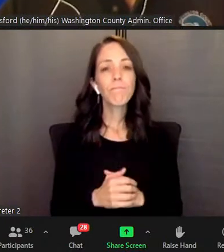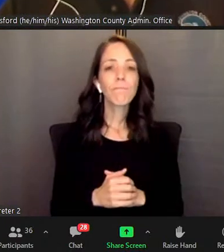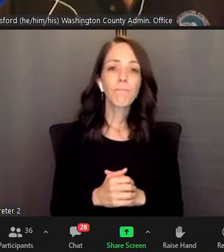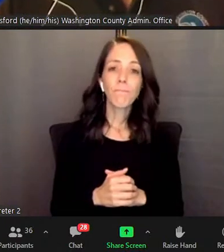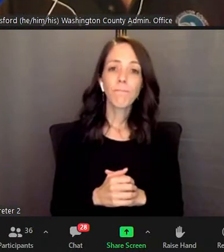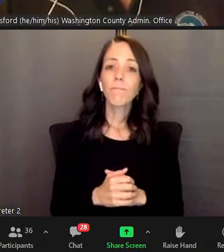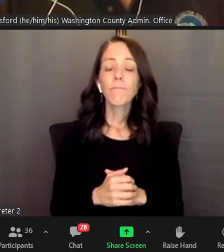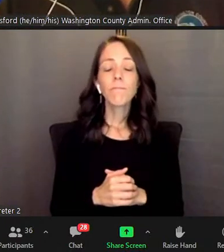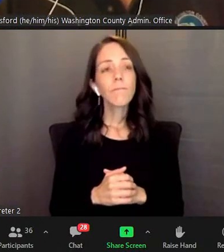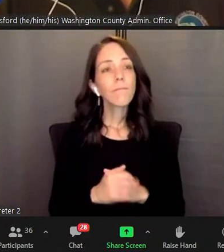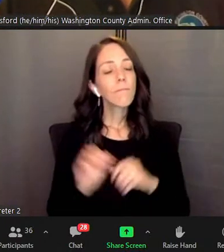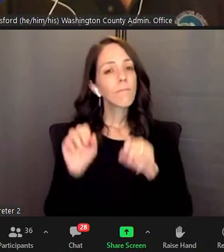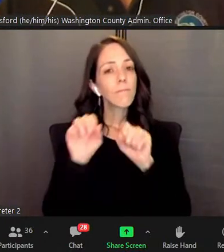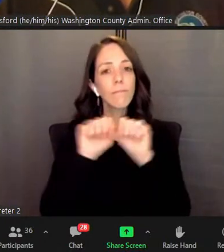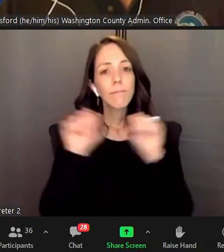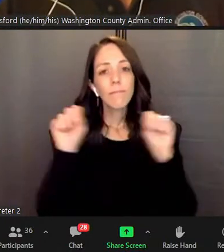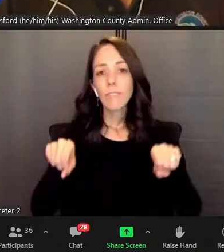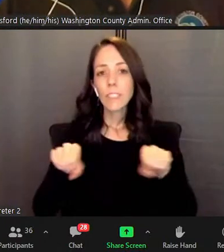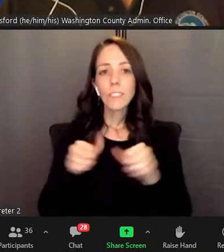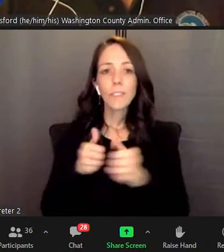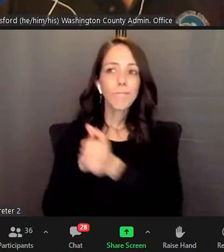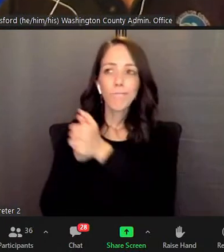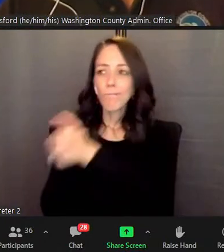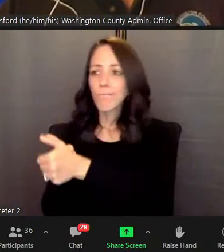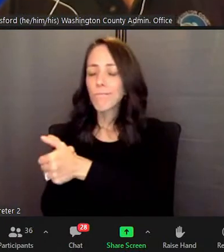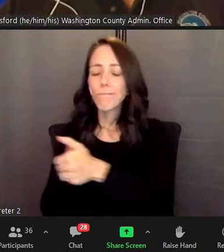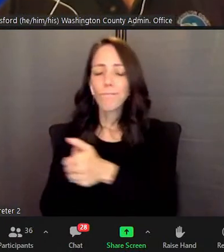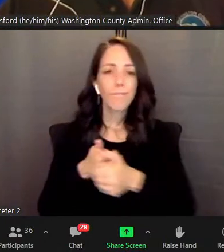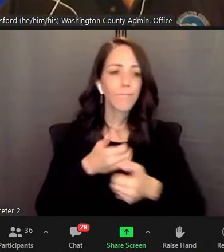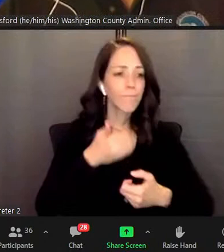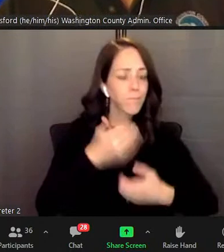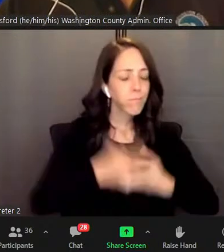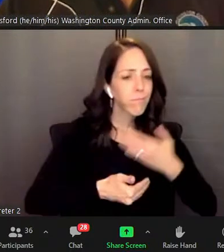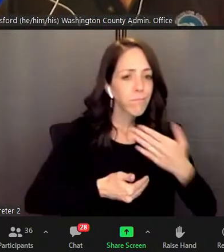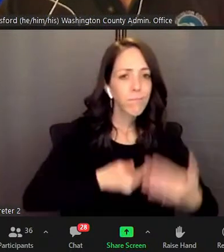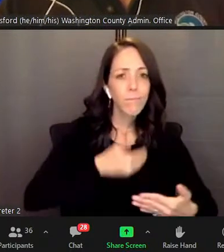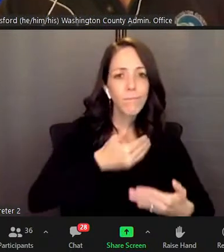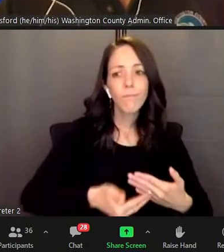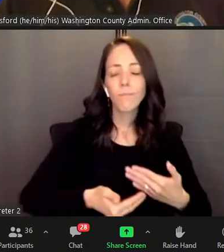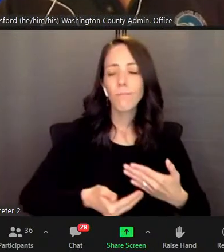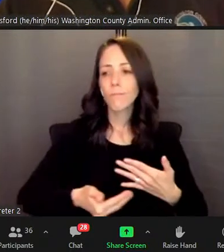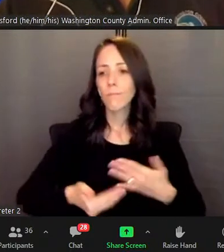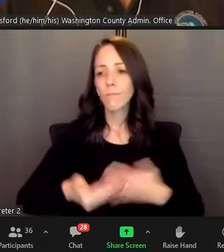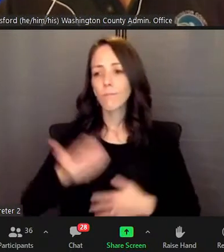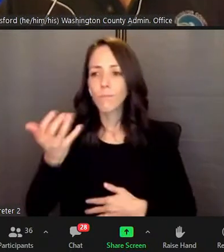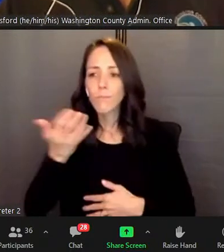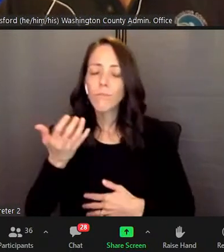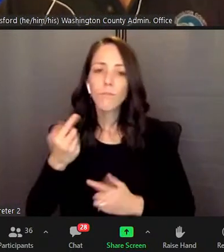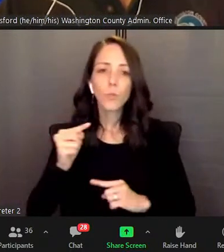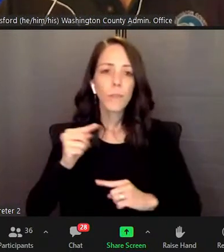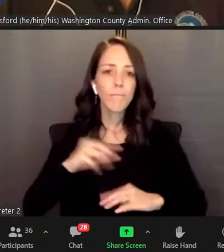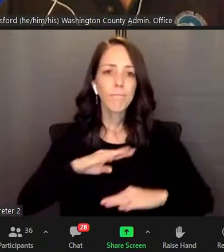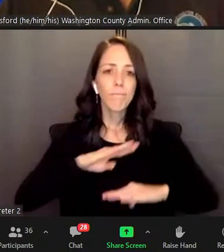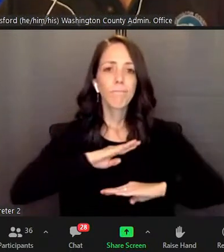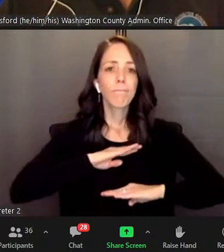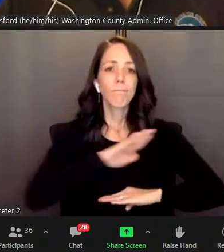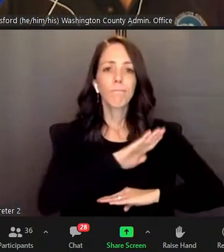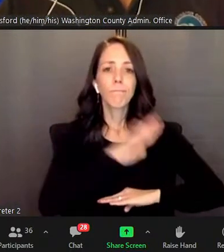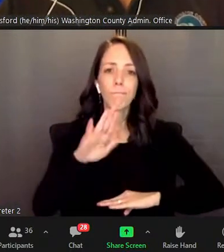system that is taxed to meet the overwhelming need, but we're